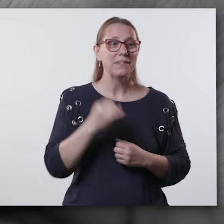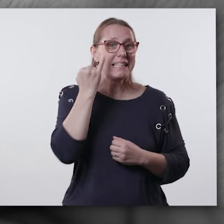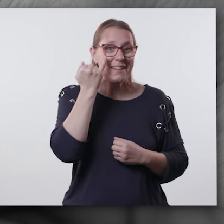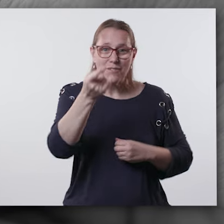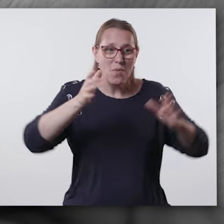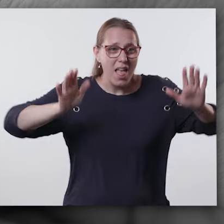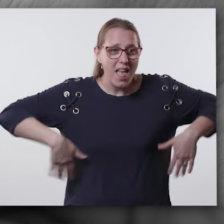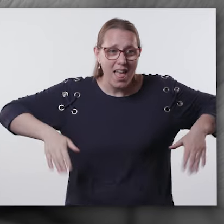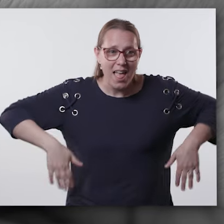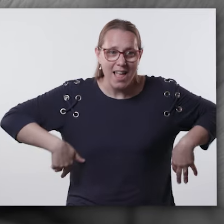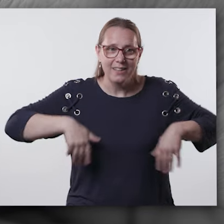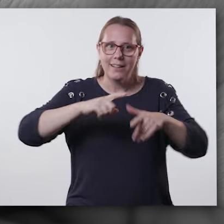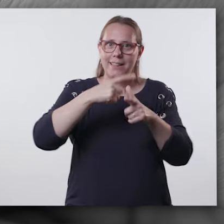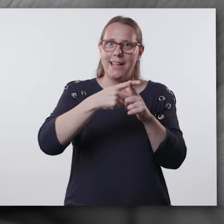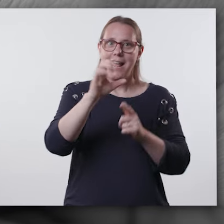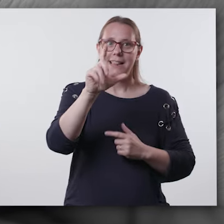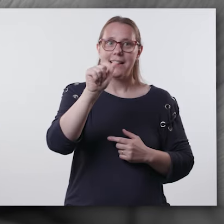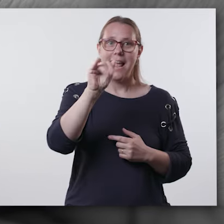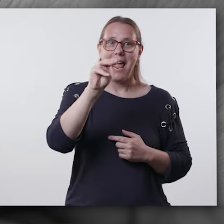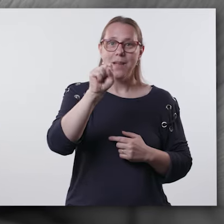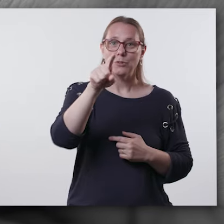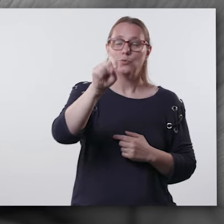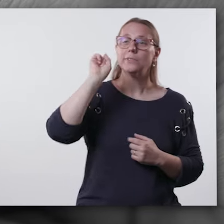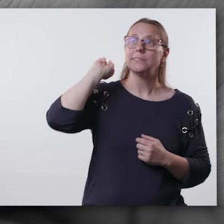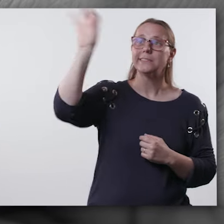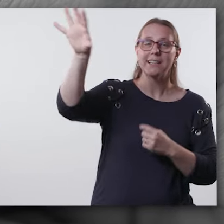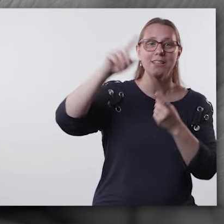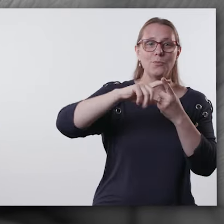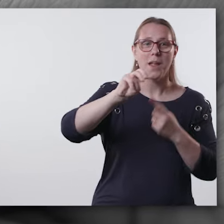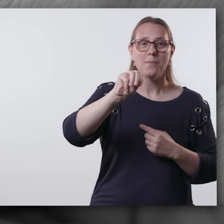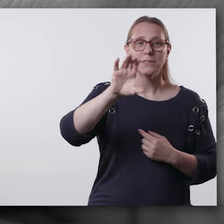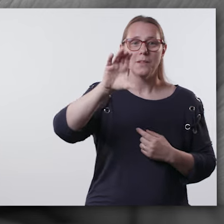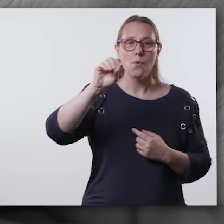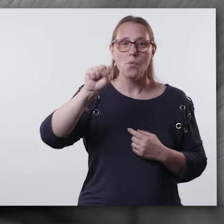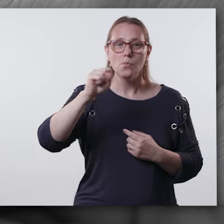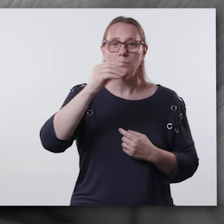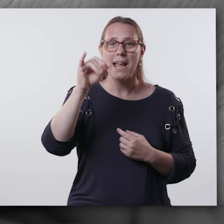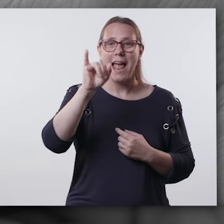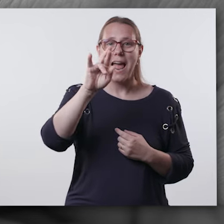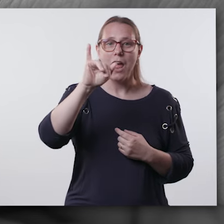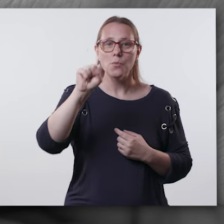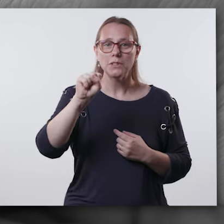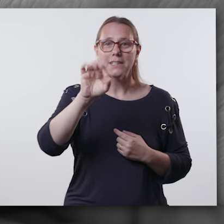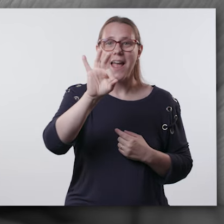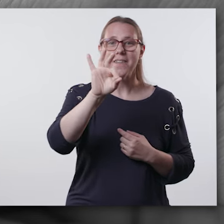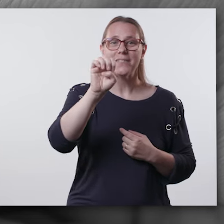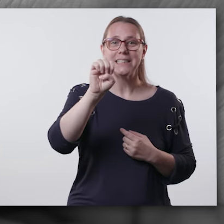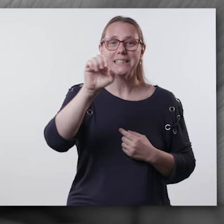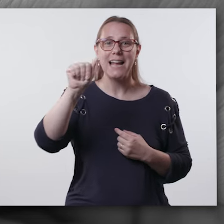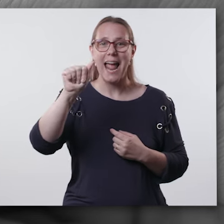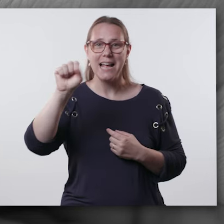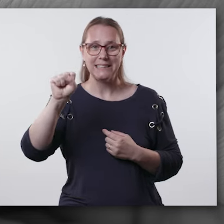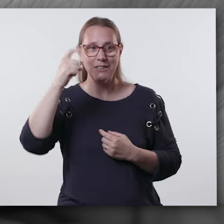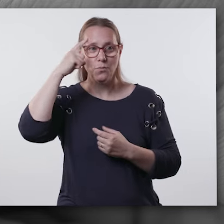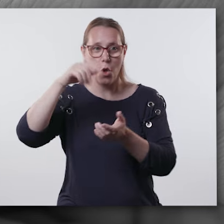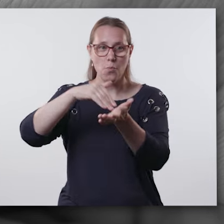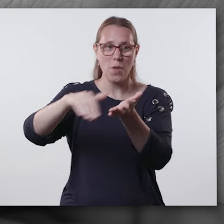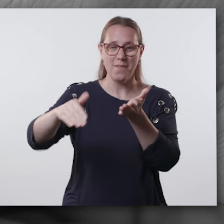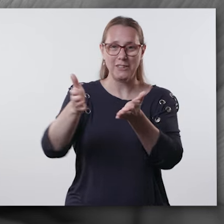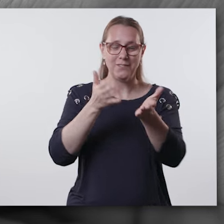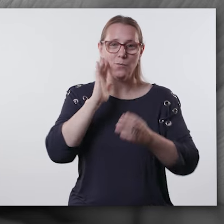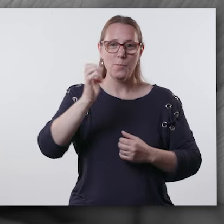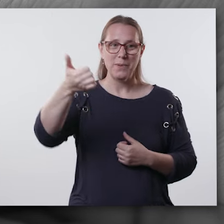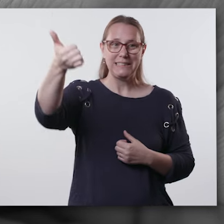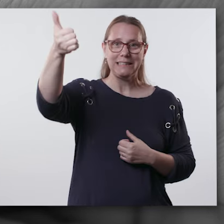If you have not done so by then, claims you submit to MCOs and IRIS FEAs for waiver services will be